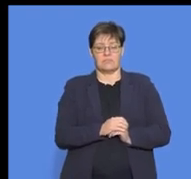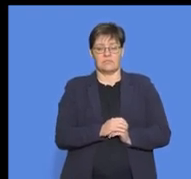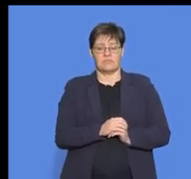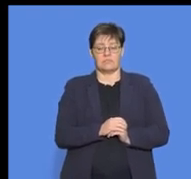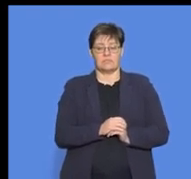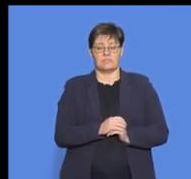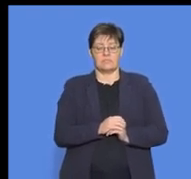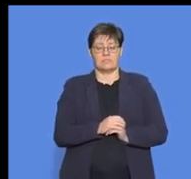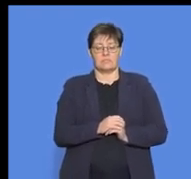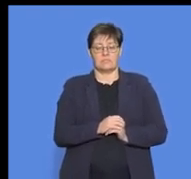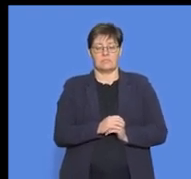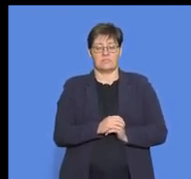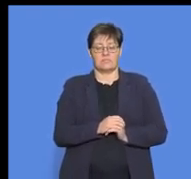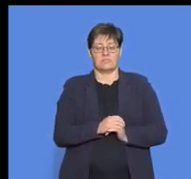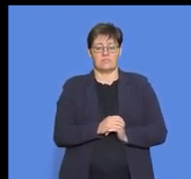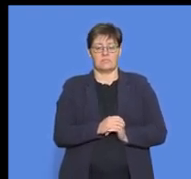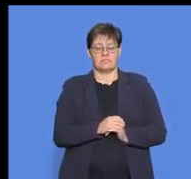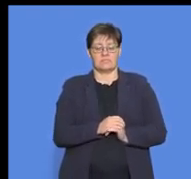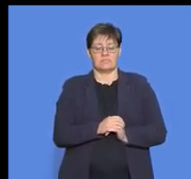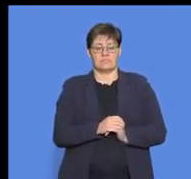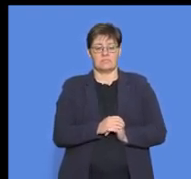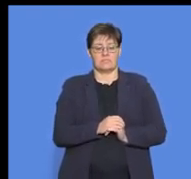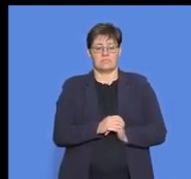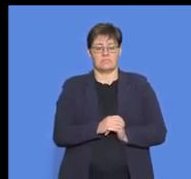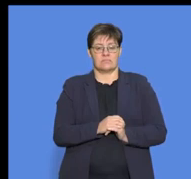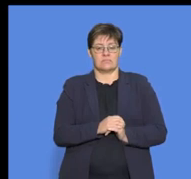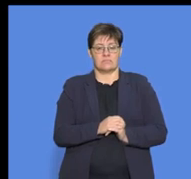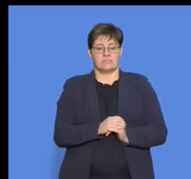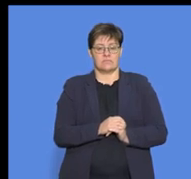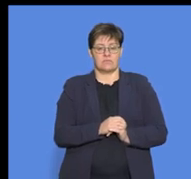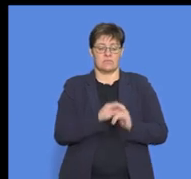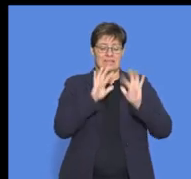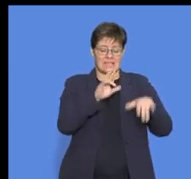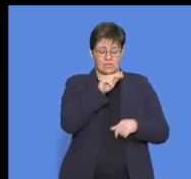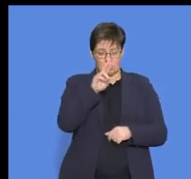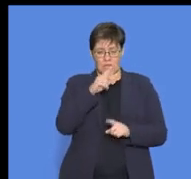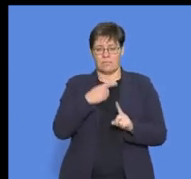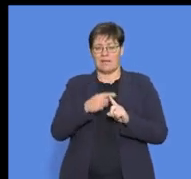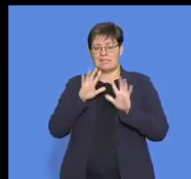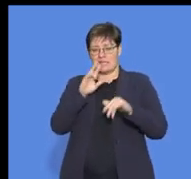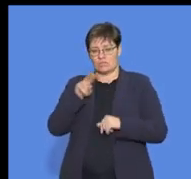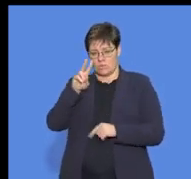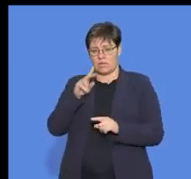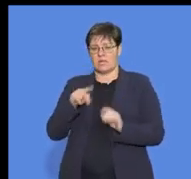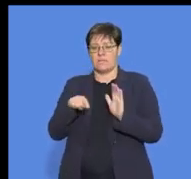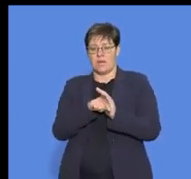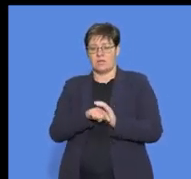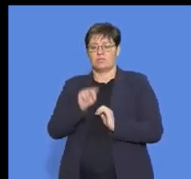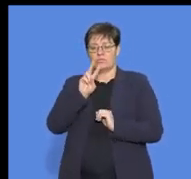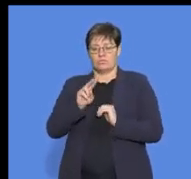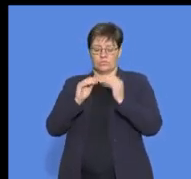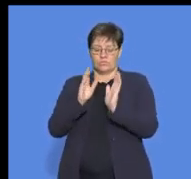AC was 10 root 3, so we substitute that in. So AC squared is equal to 10 squared plus 10